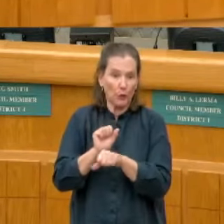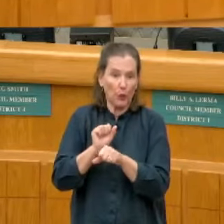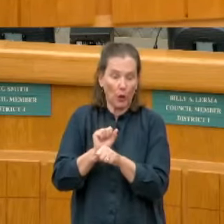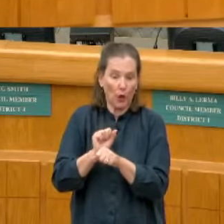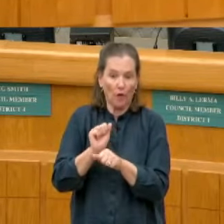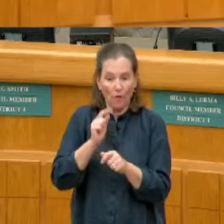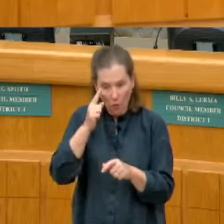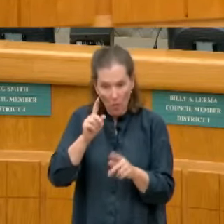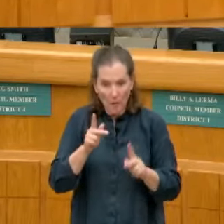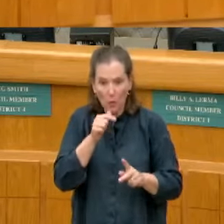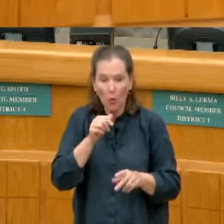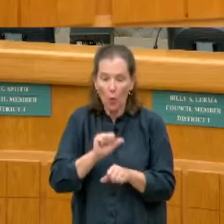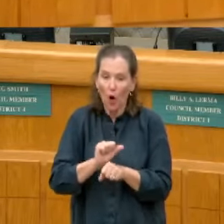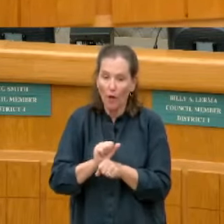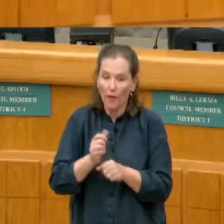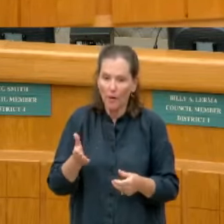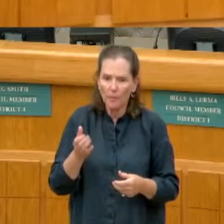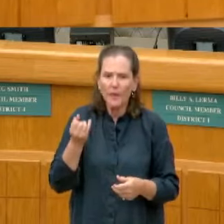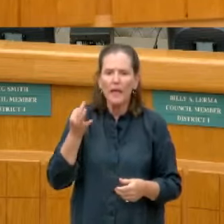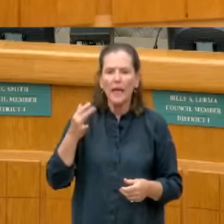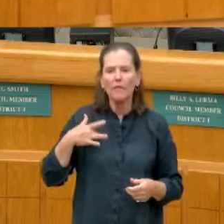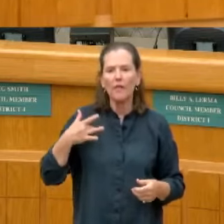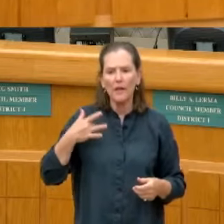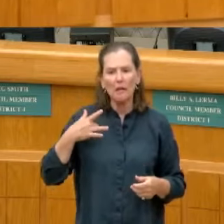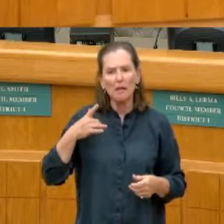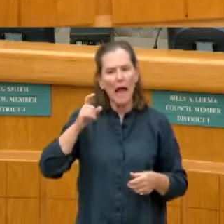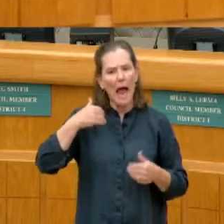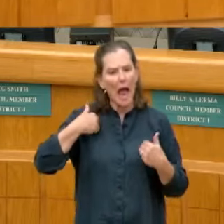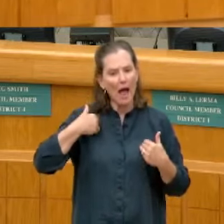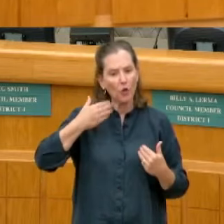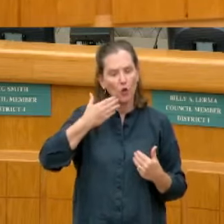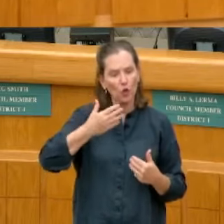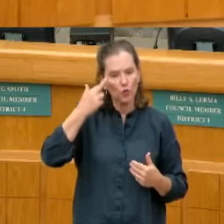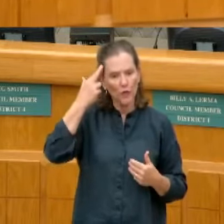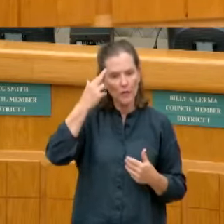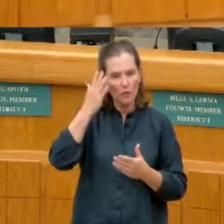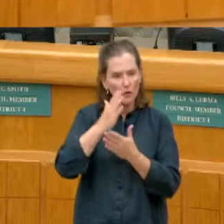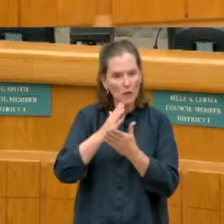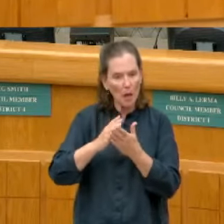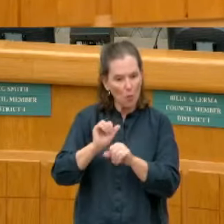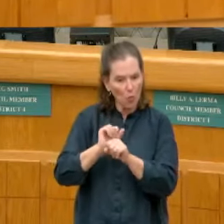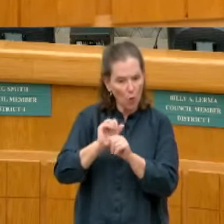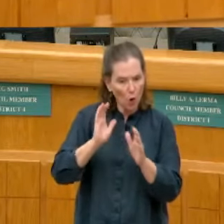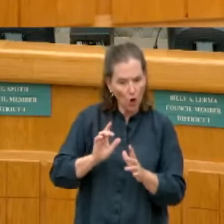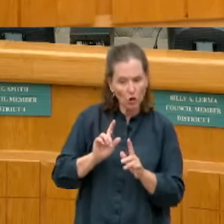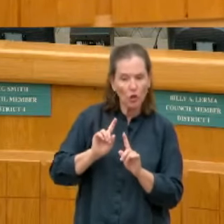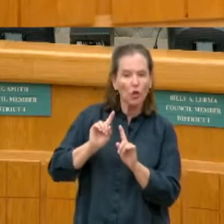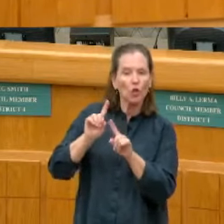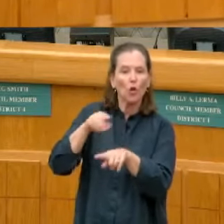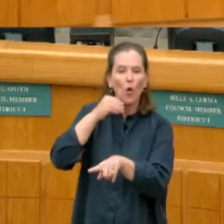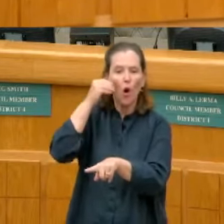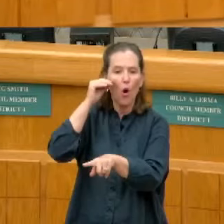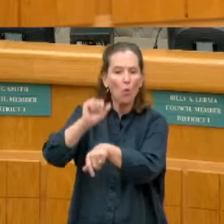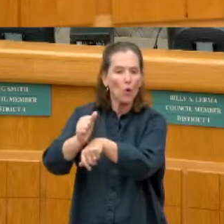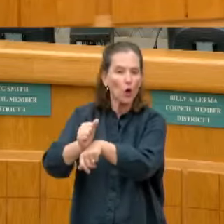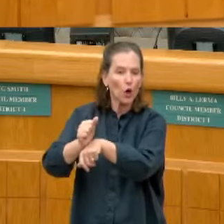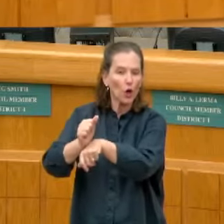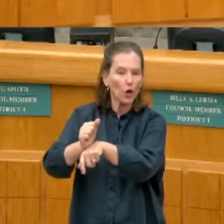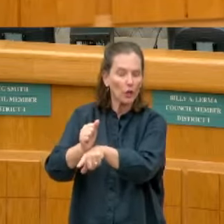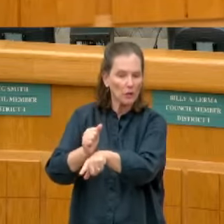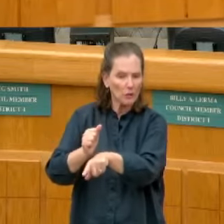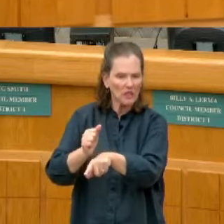a reason to send some of their workforce home for remote work, chances are it's because COVID-19 has impacted their